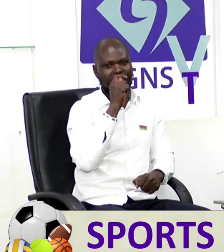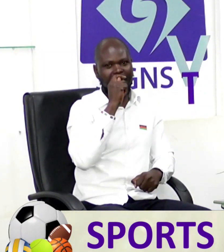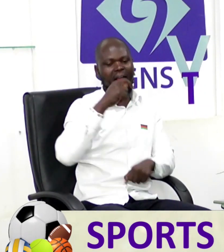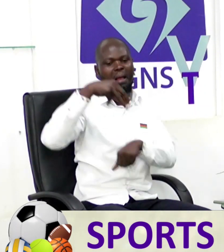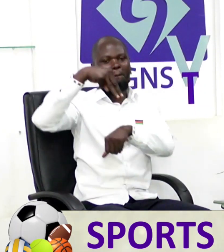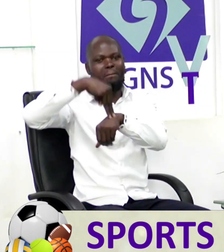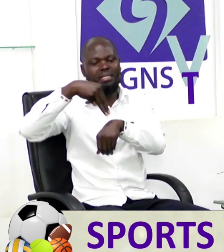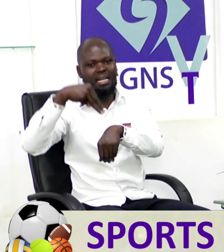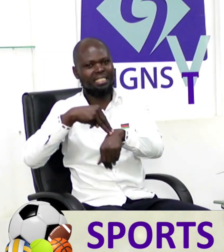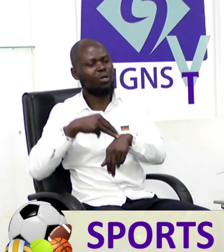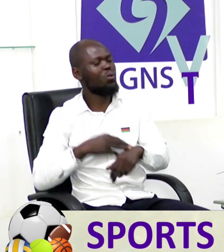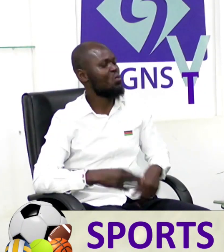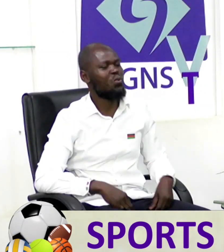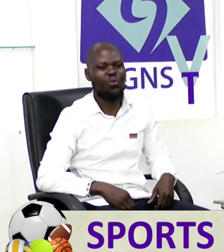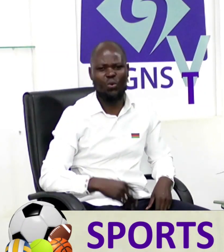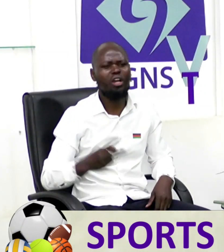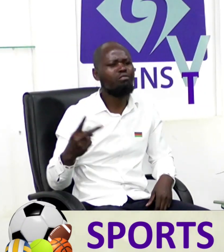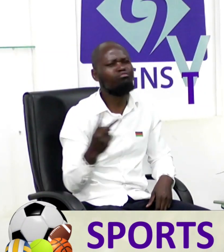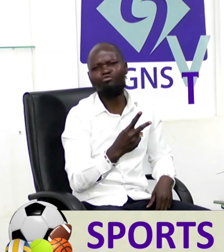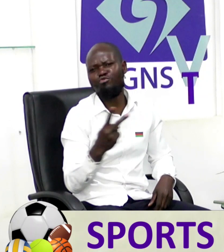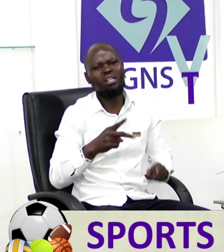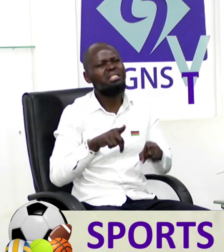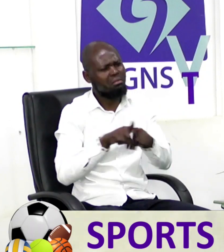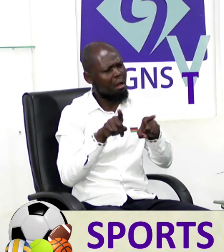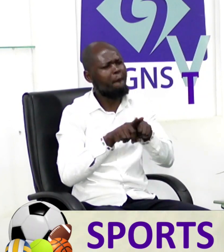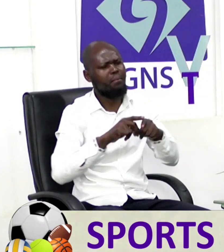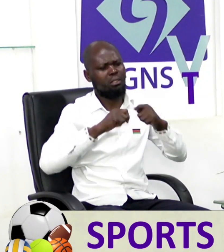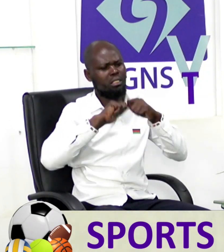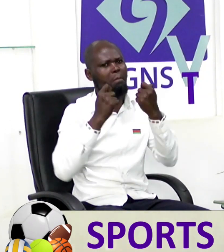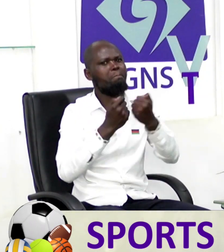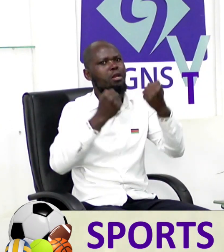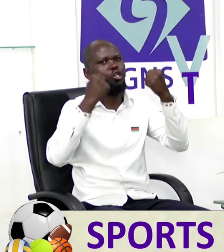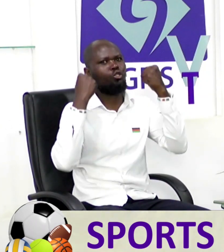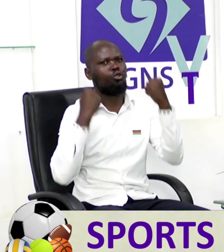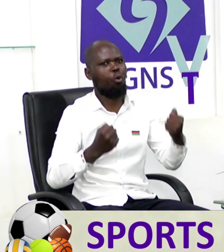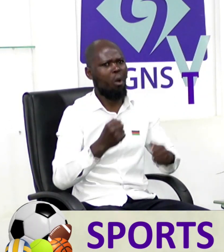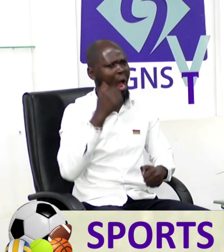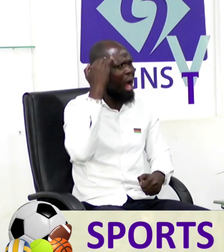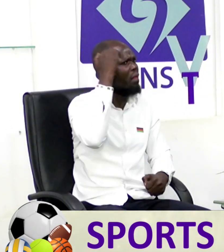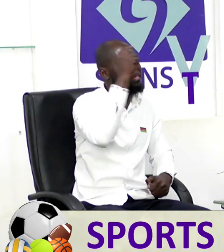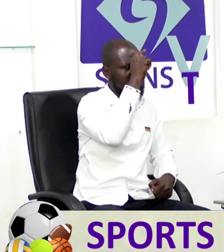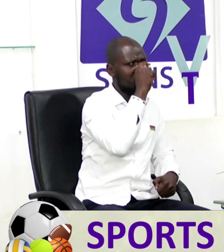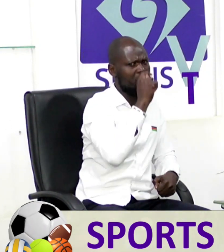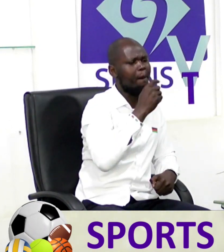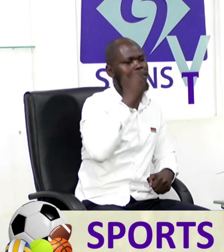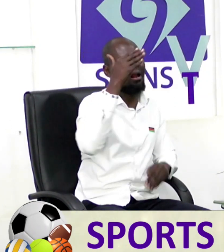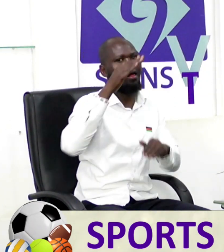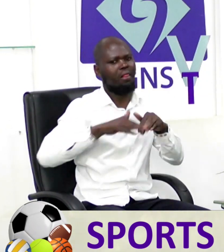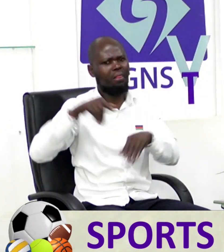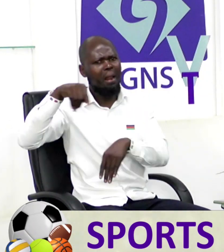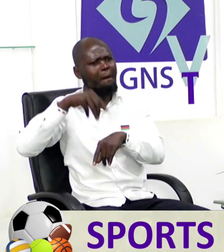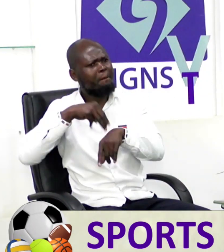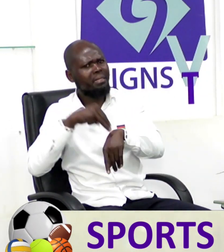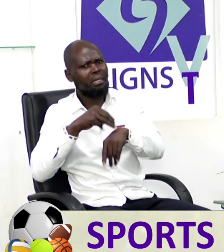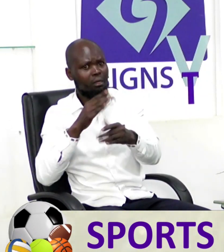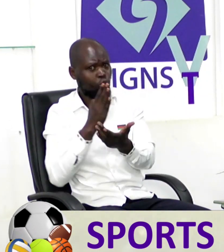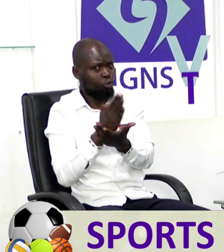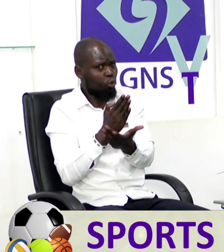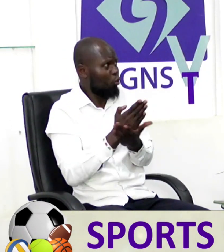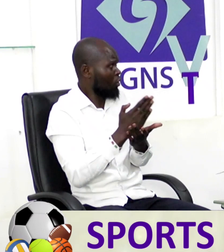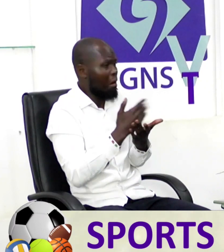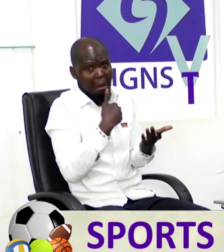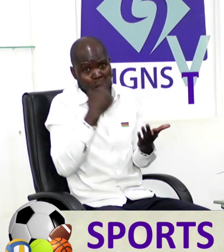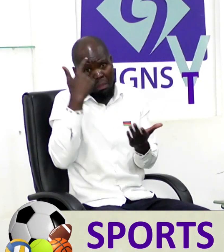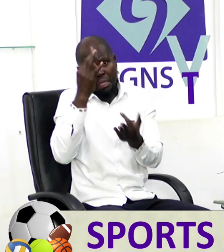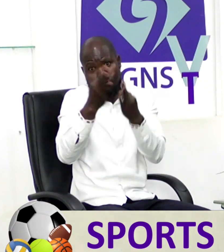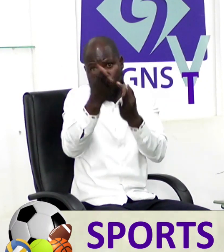we give them their flowers. Now on to our next match, Tunisia and Mali. They are both a strong team, and I know Tunisia is better than